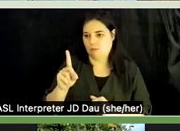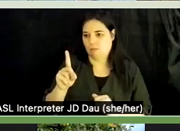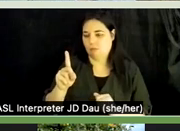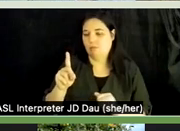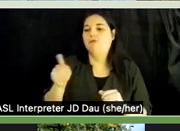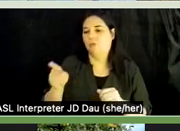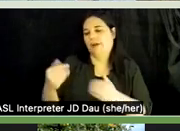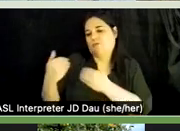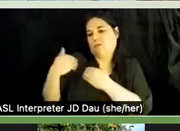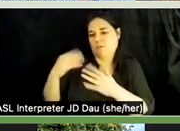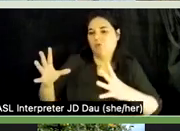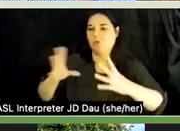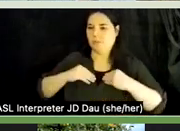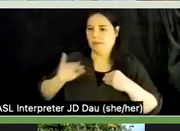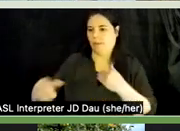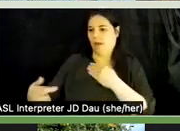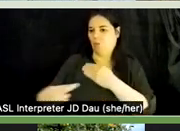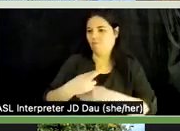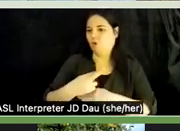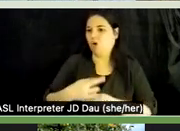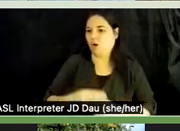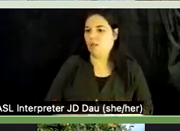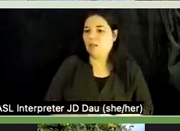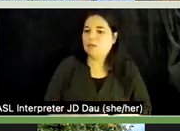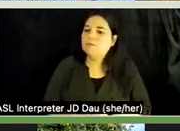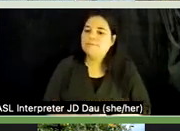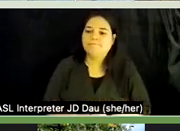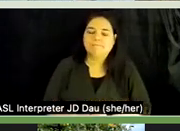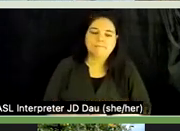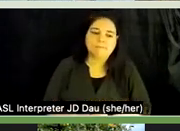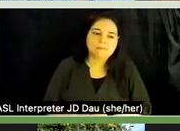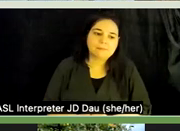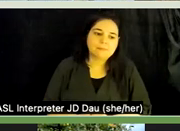those referrals. So